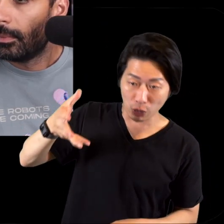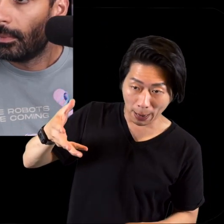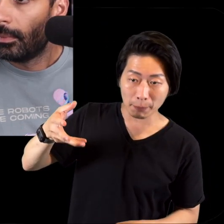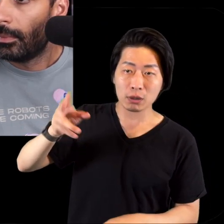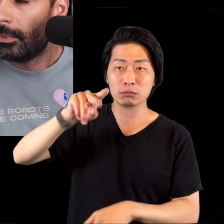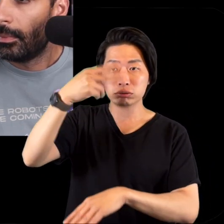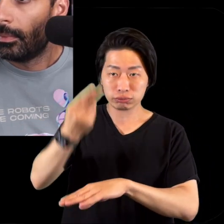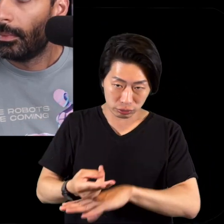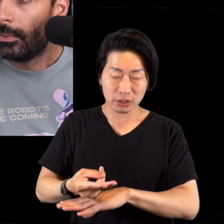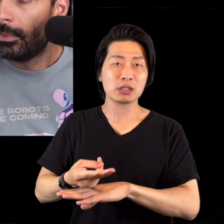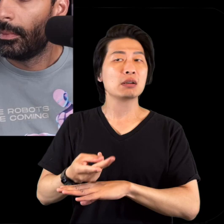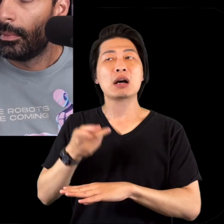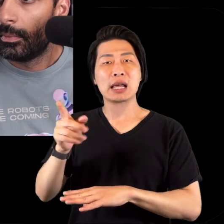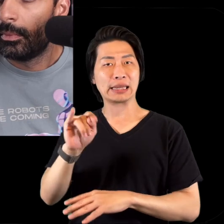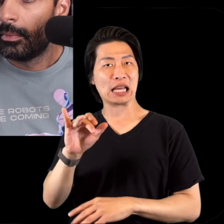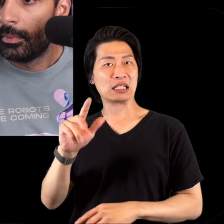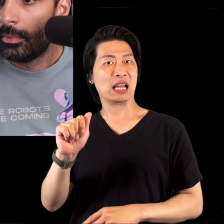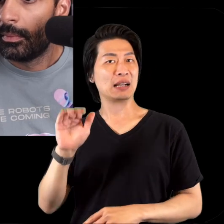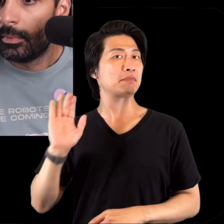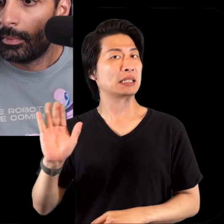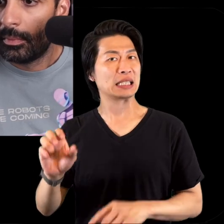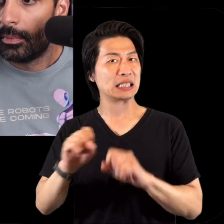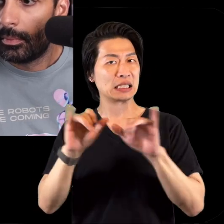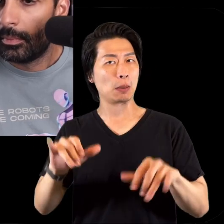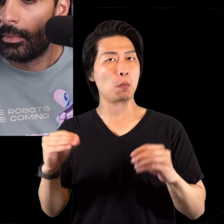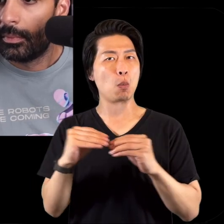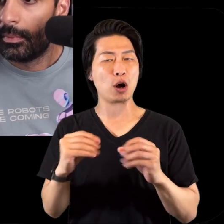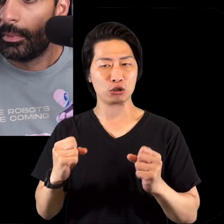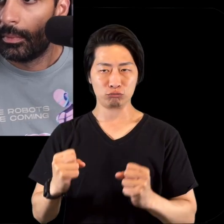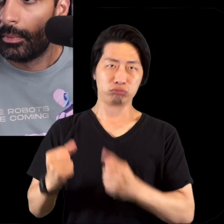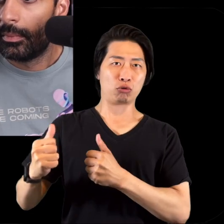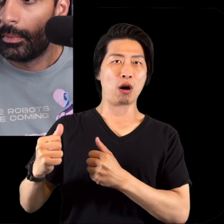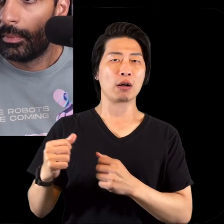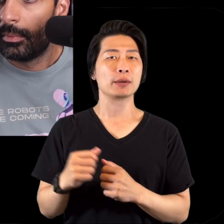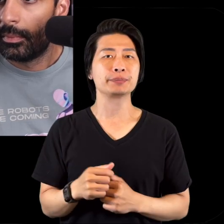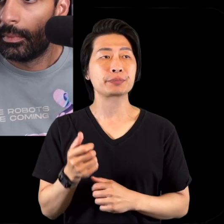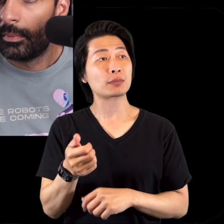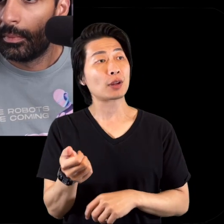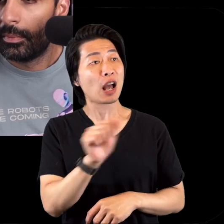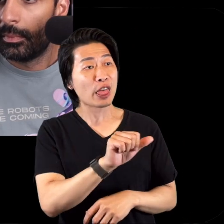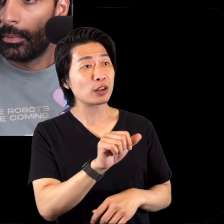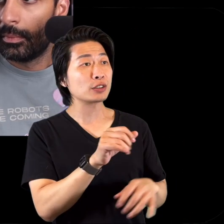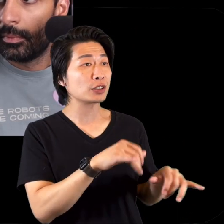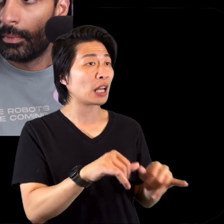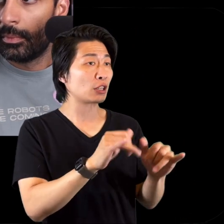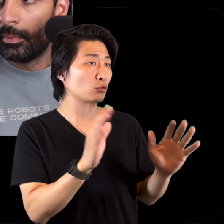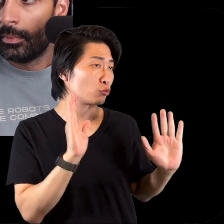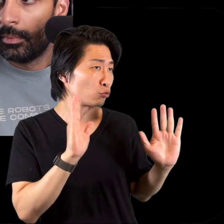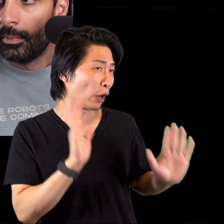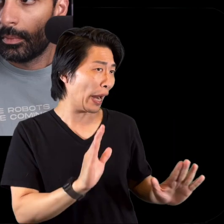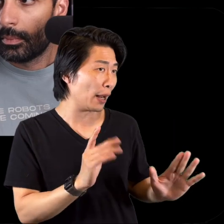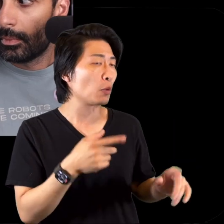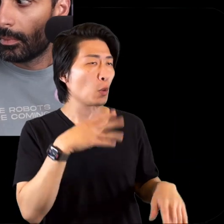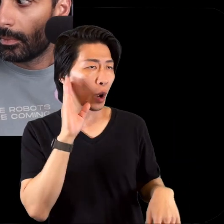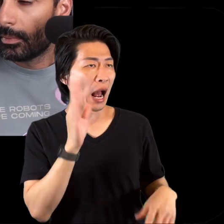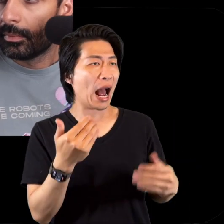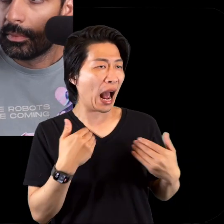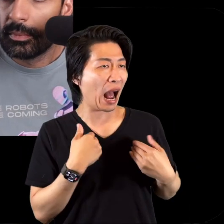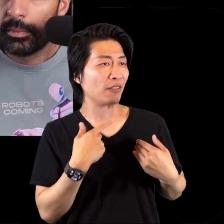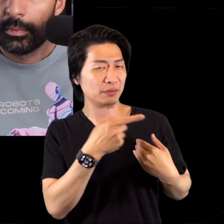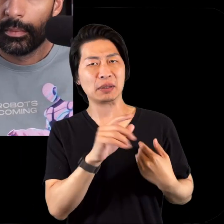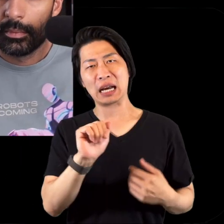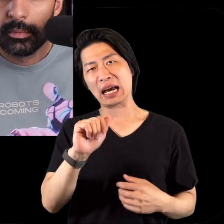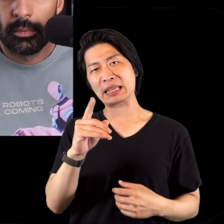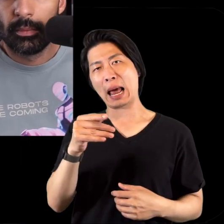in, if you drop the cord, the Tesla system is more robust. The other standard is